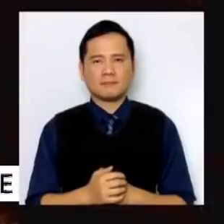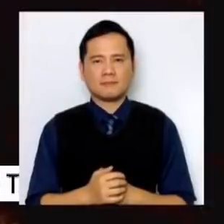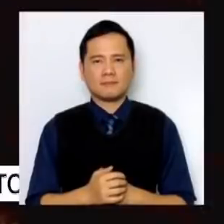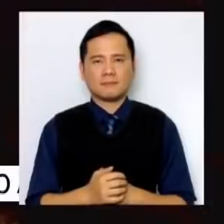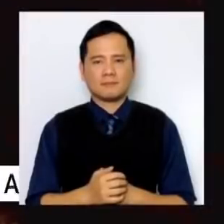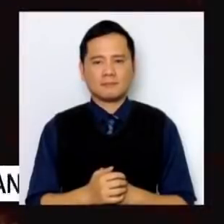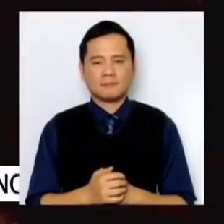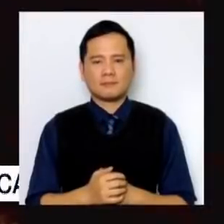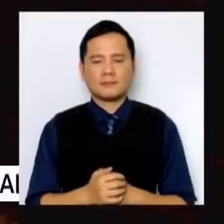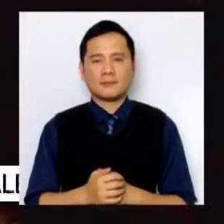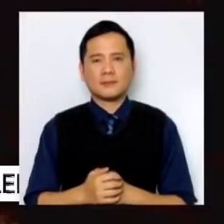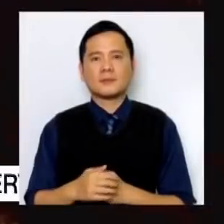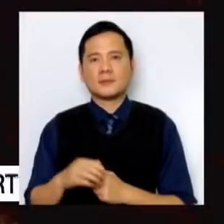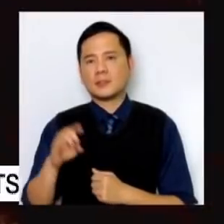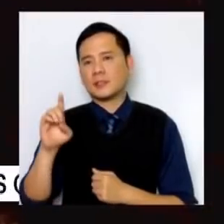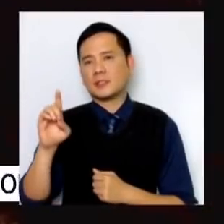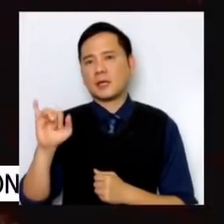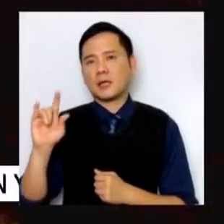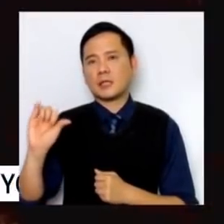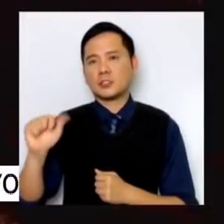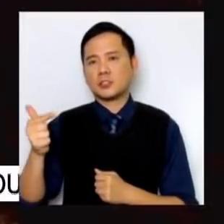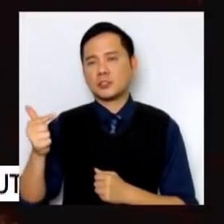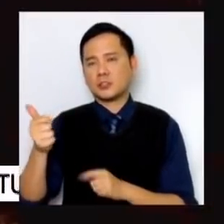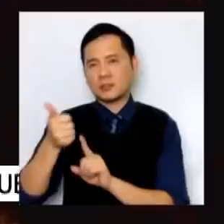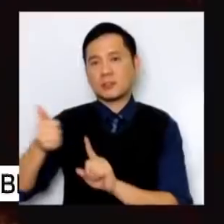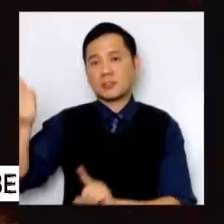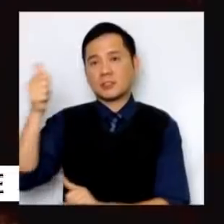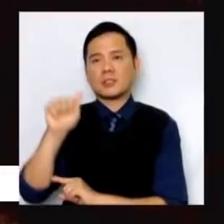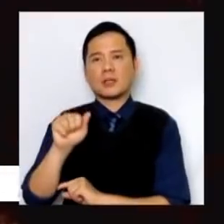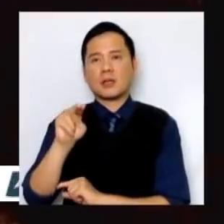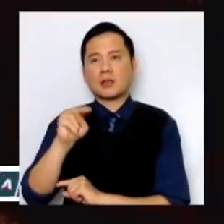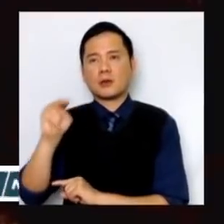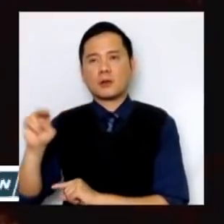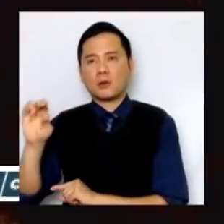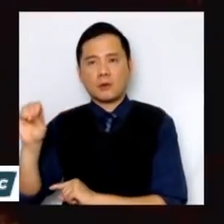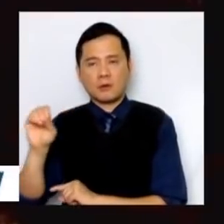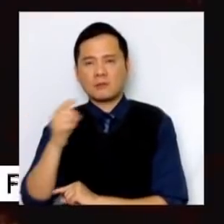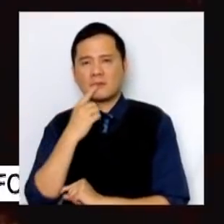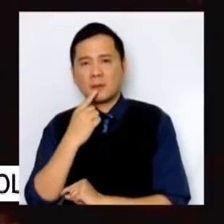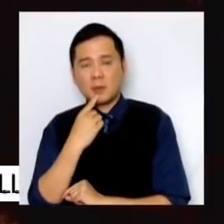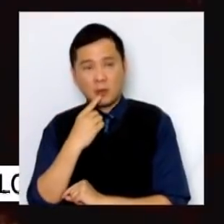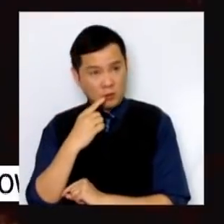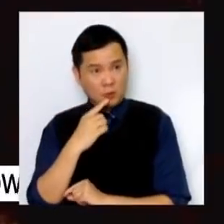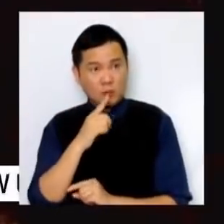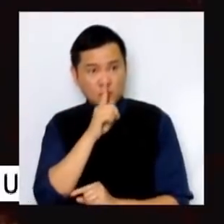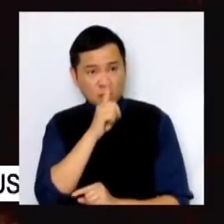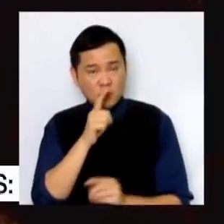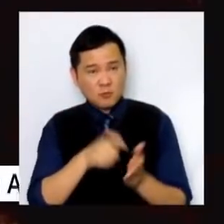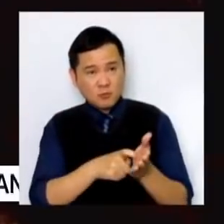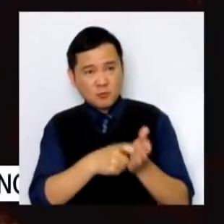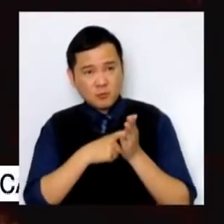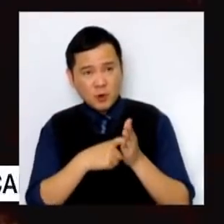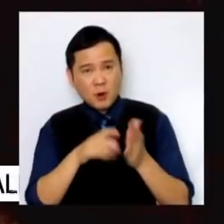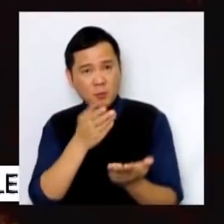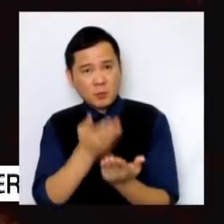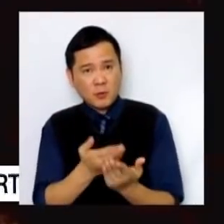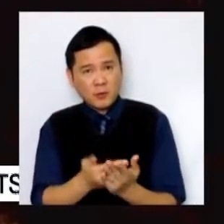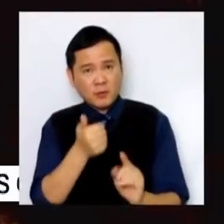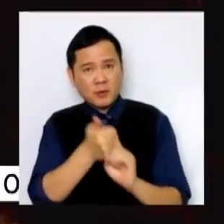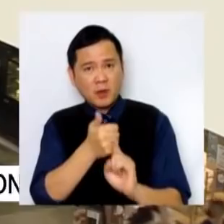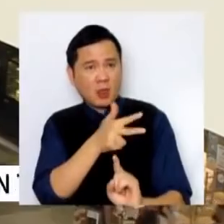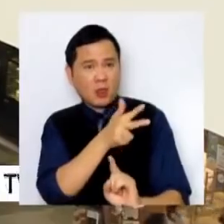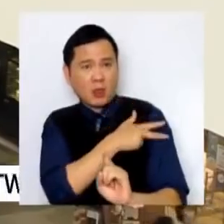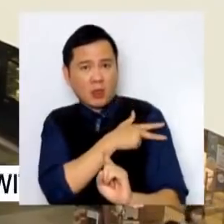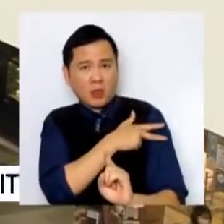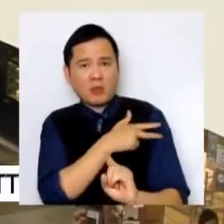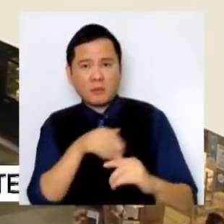Interior and Local Government Secretary Eduardo Año rejects the idea of mandating the public to present proof of booster vaccination